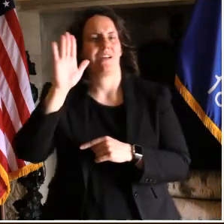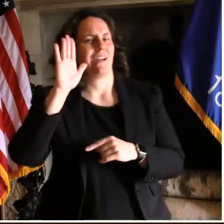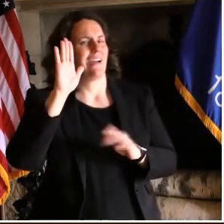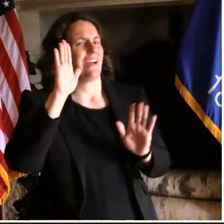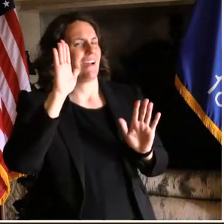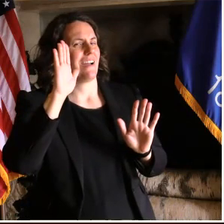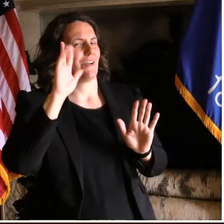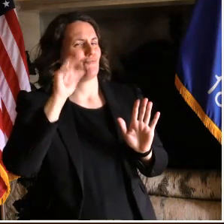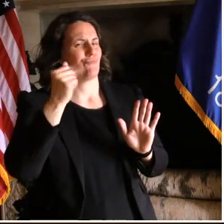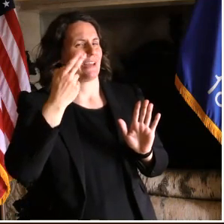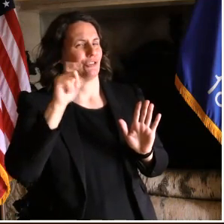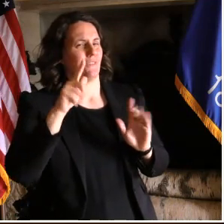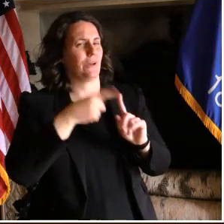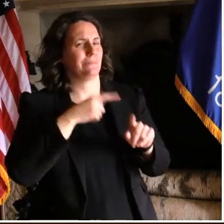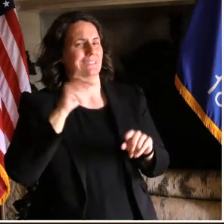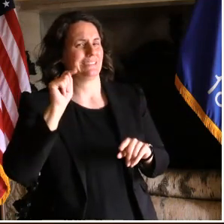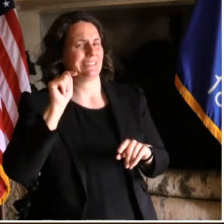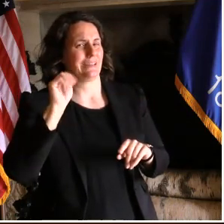Rachel?